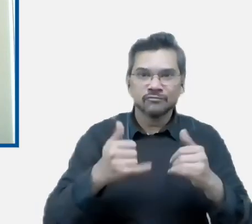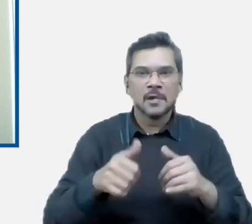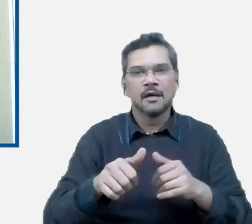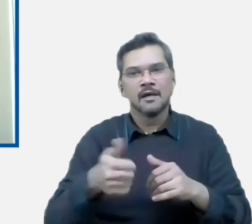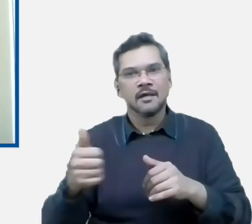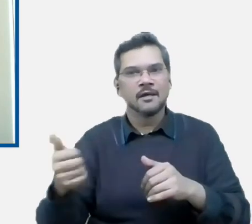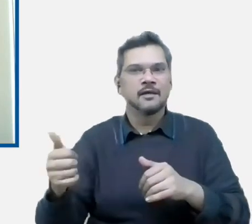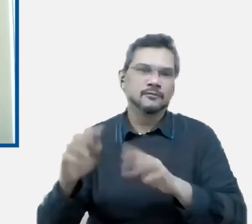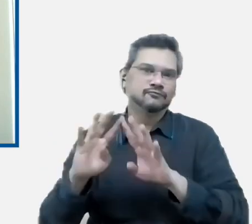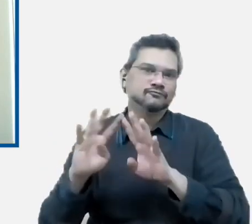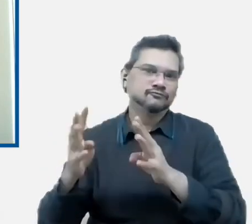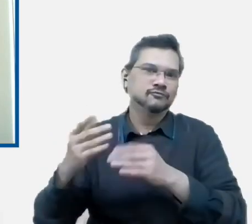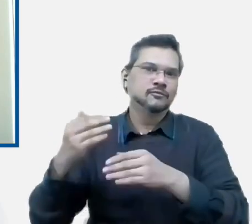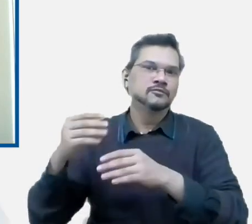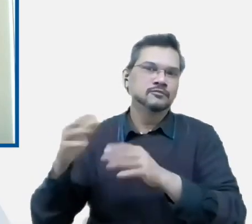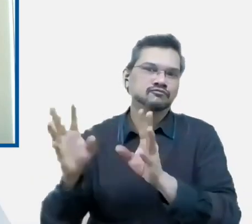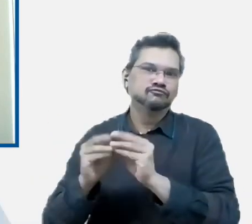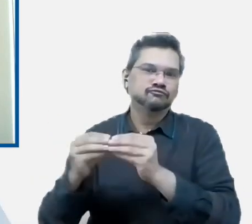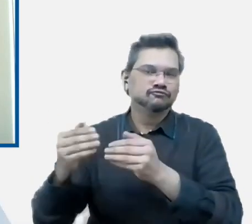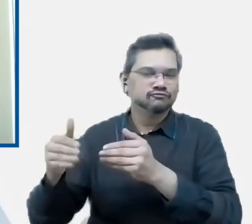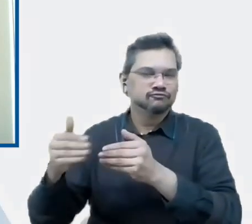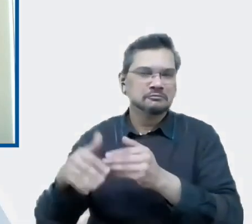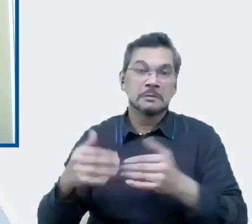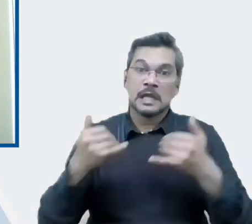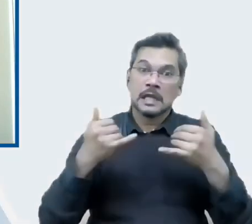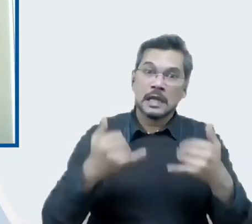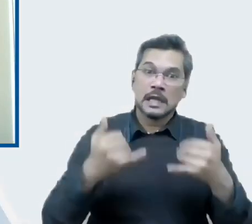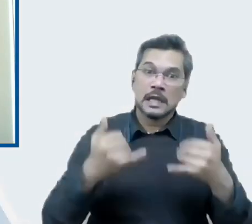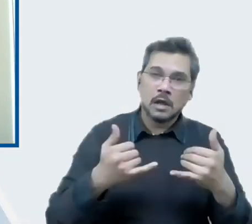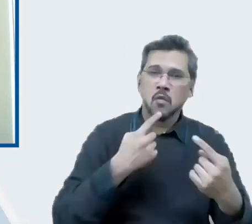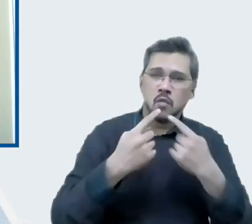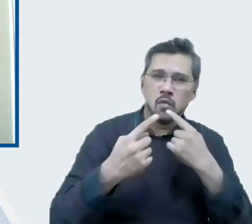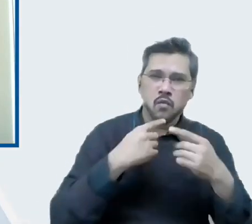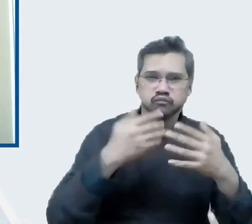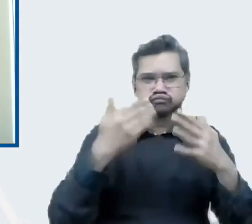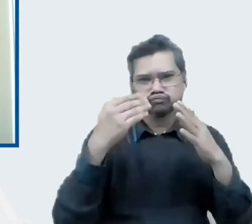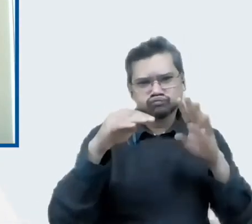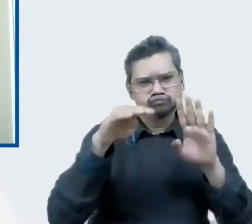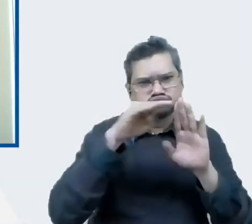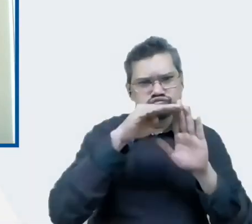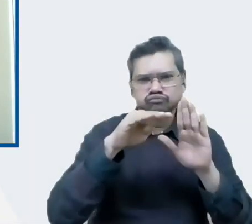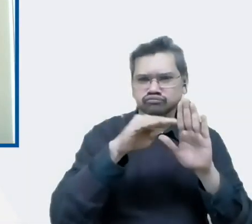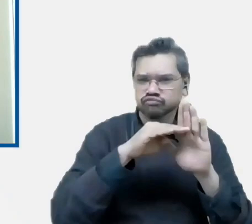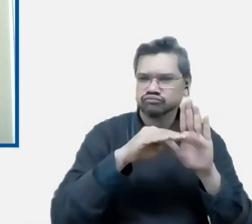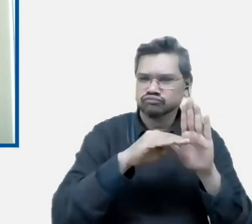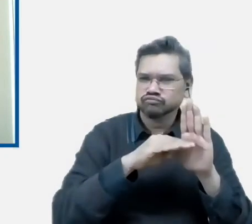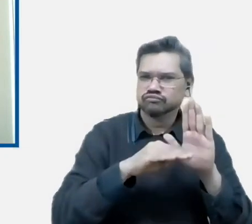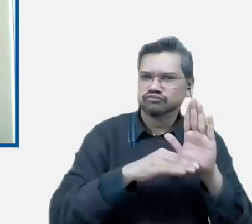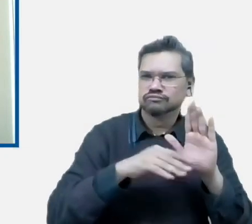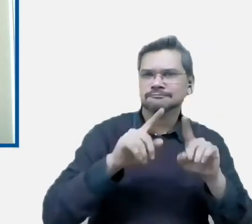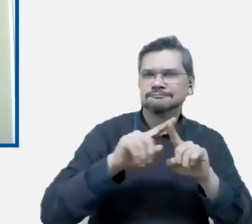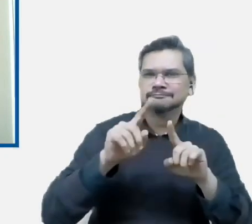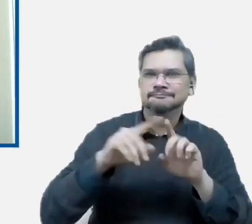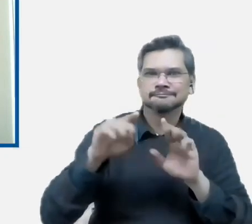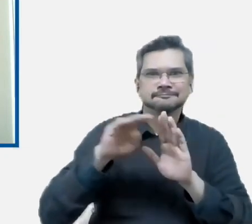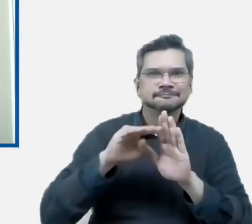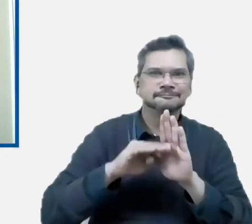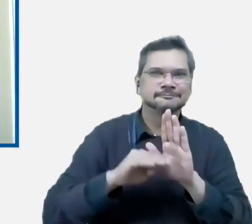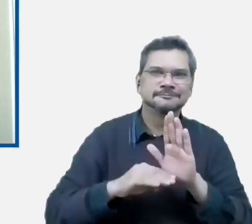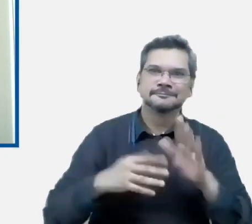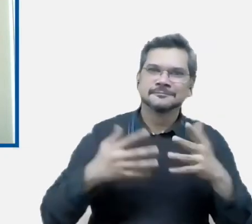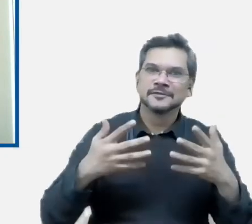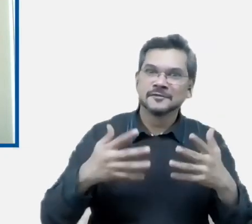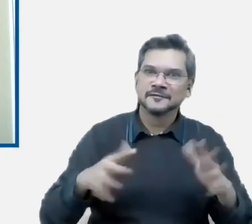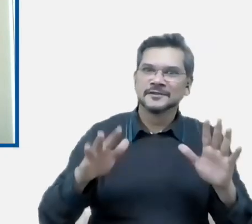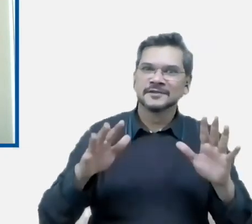about institutions, and so we're talking about the total value chain of DRR. So I think with this, I'll hand over back to the organizers.